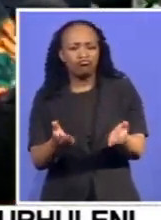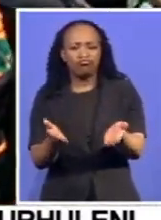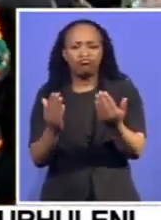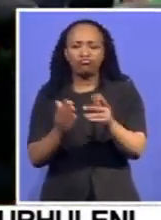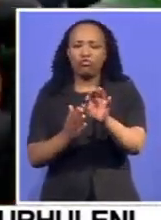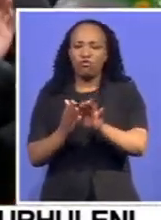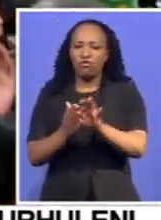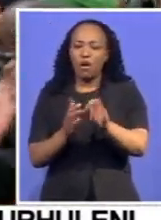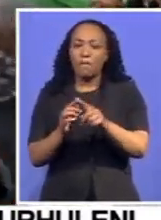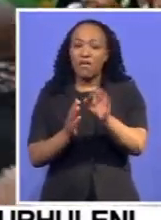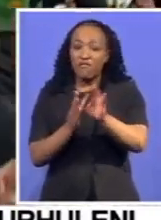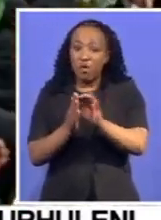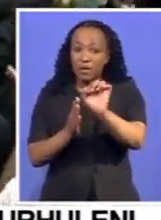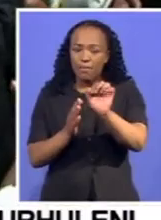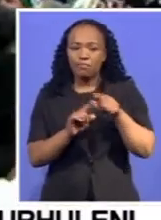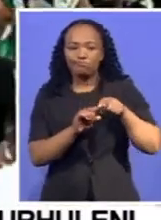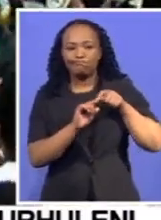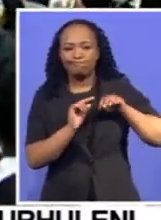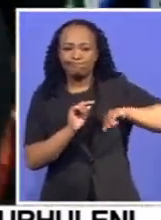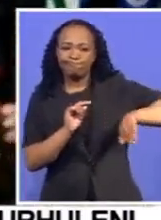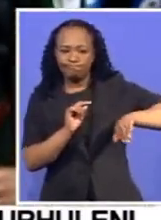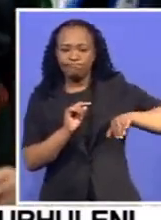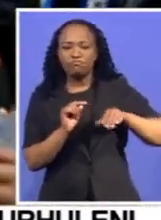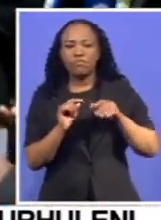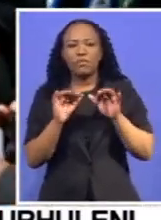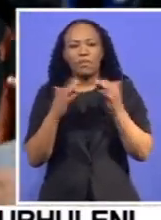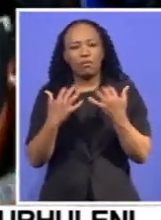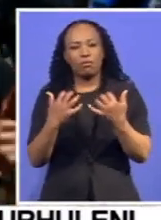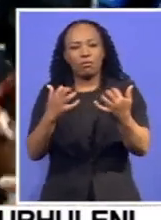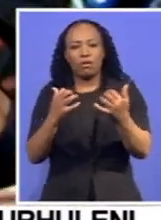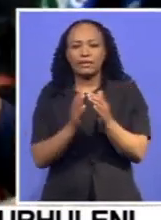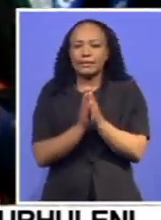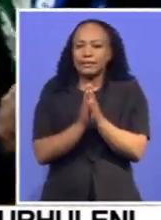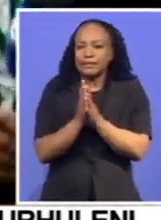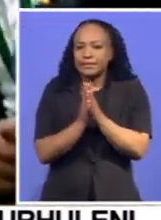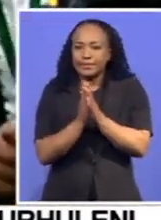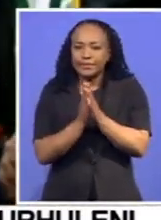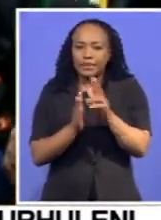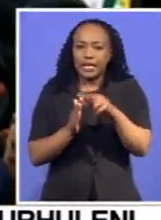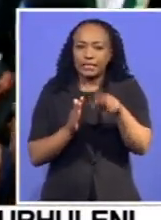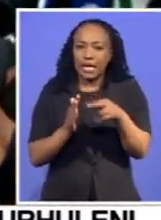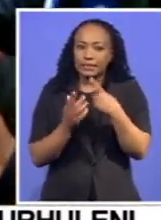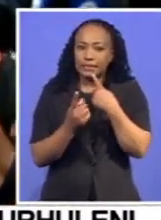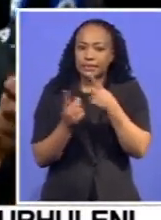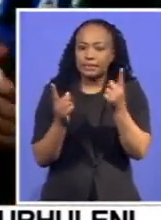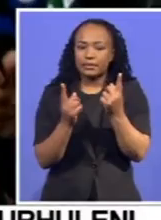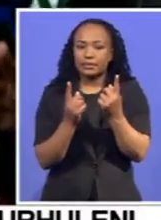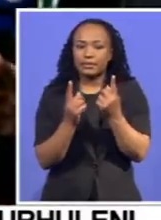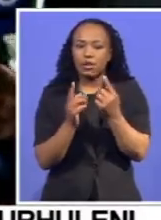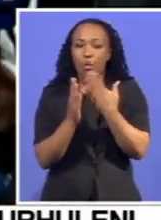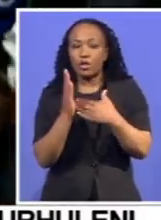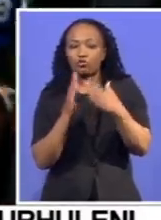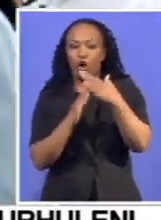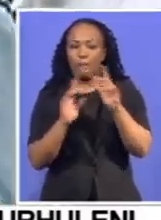votes were quarantined. The gallery of delegates looked on with bated breath as the results for the tight contestation for the top